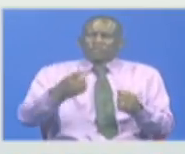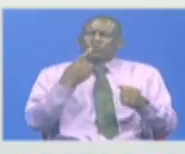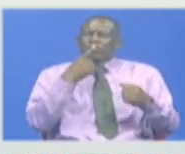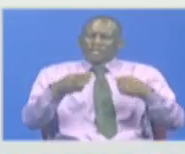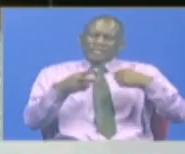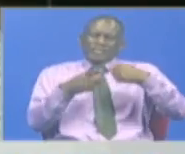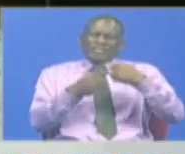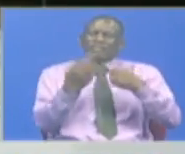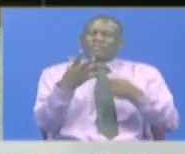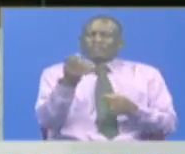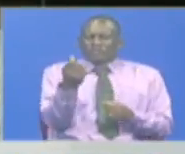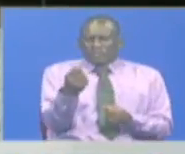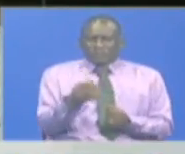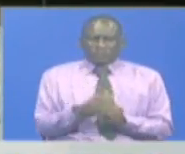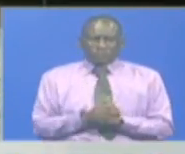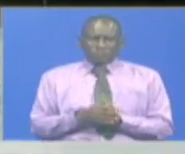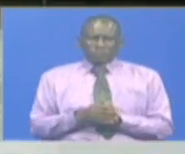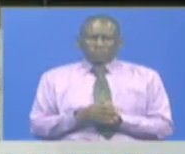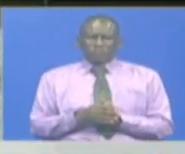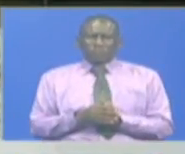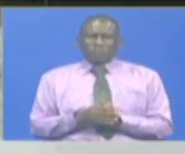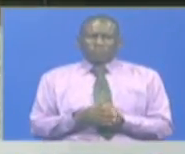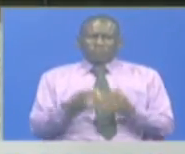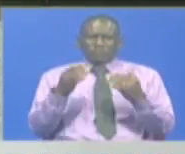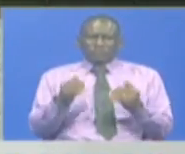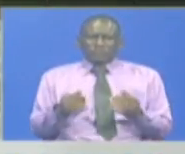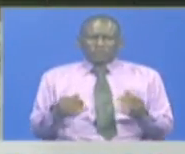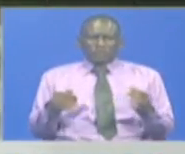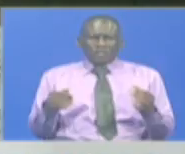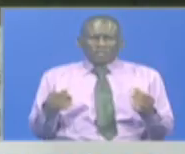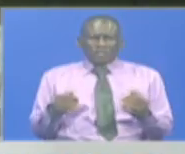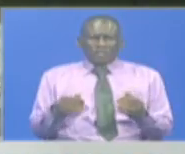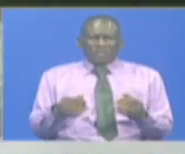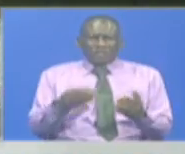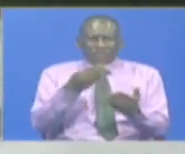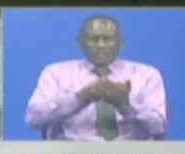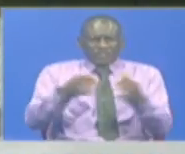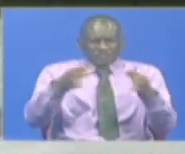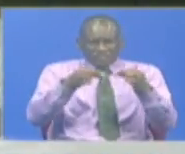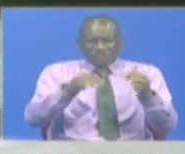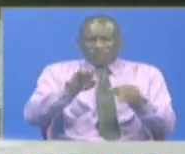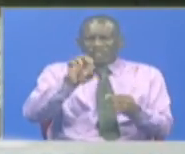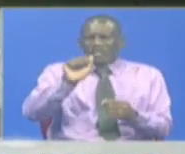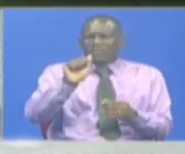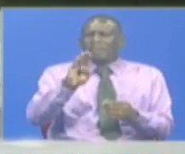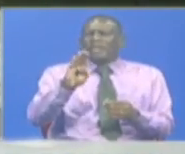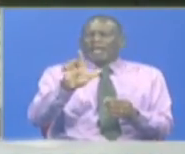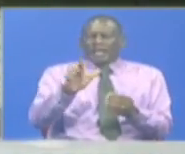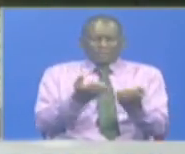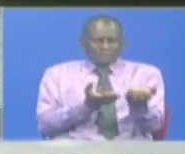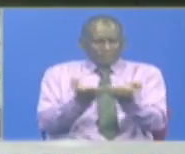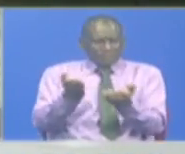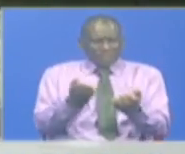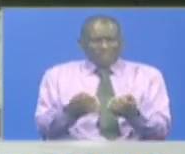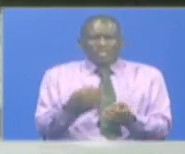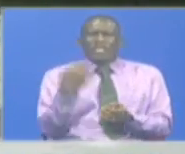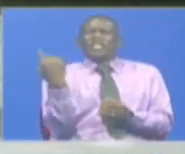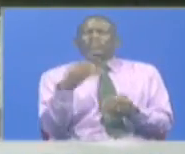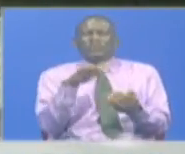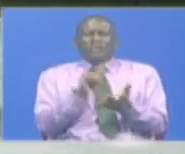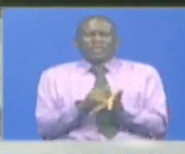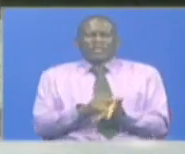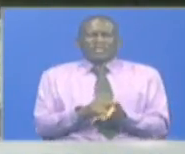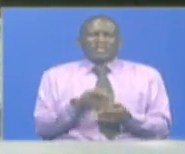shillings. Question and statement in terms of the EABL trading. It is just that, it's a